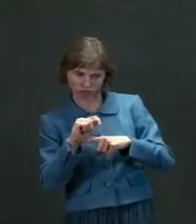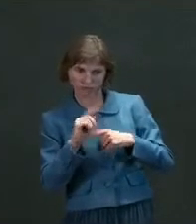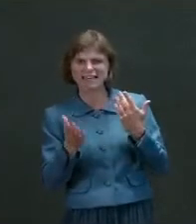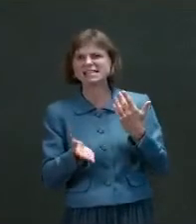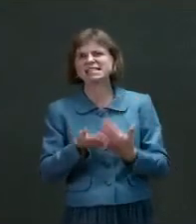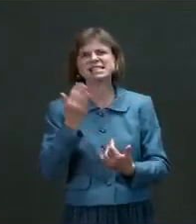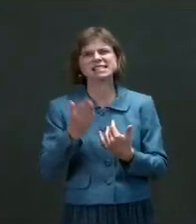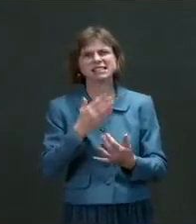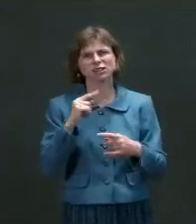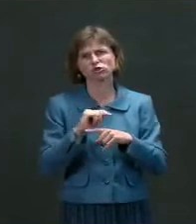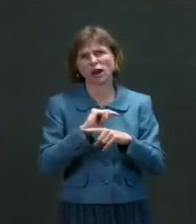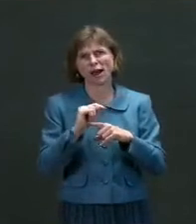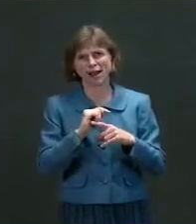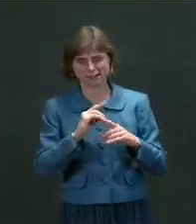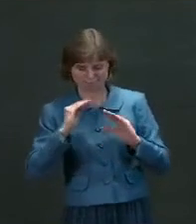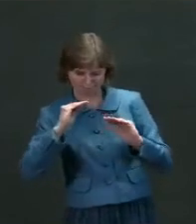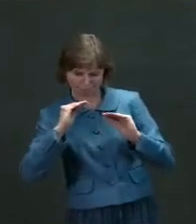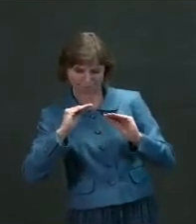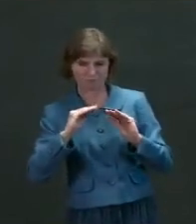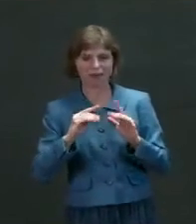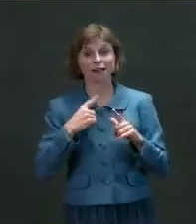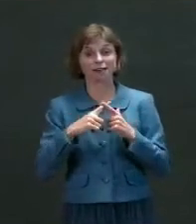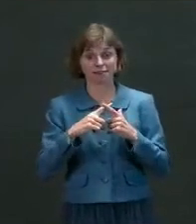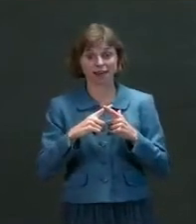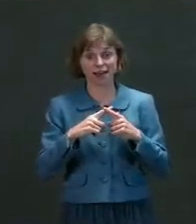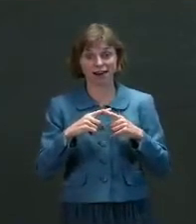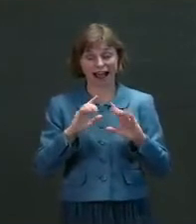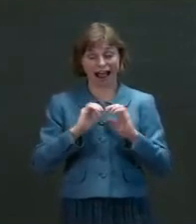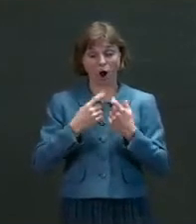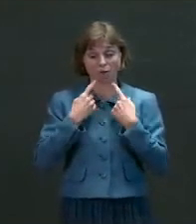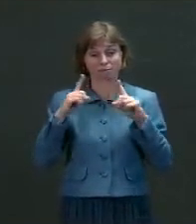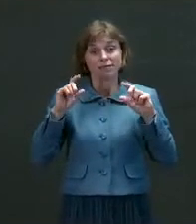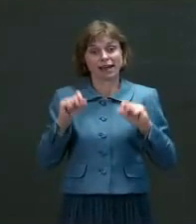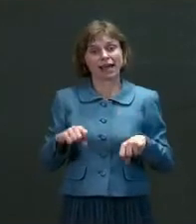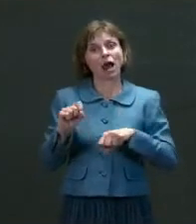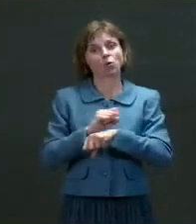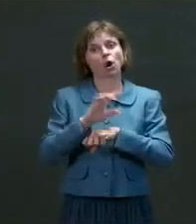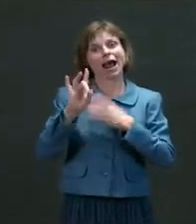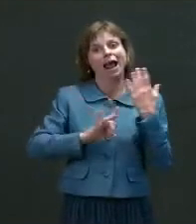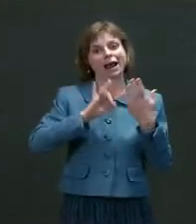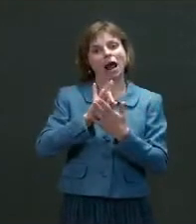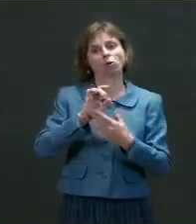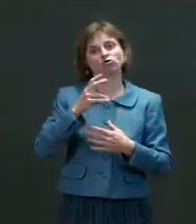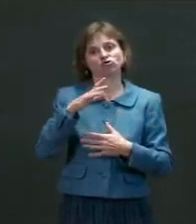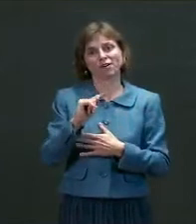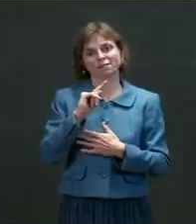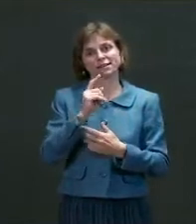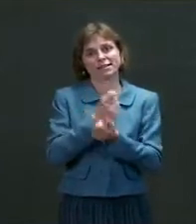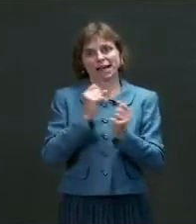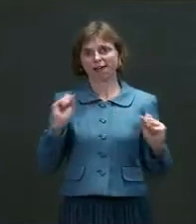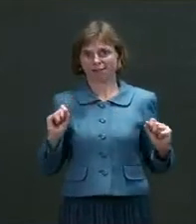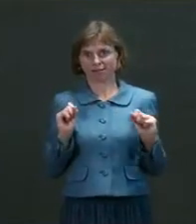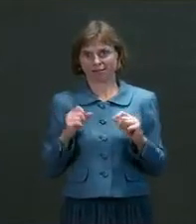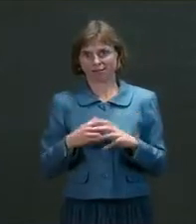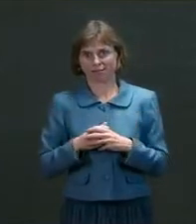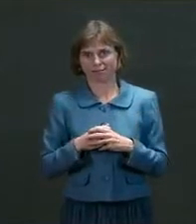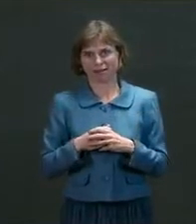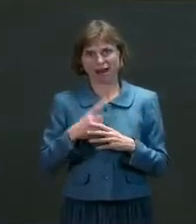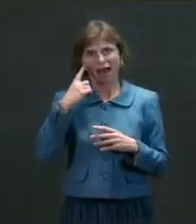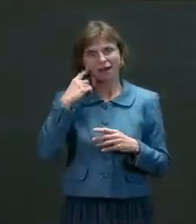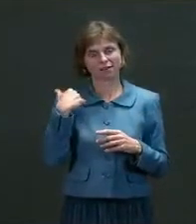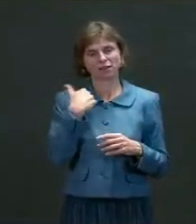as possible and getting them to work an 8-hour shift safely and effectively. And I think we have